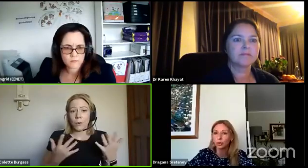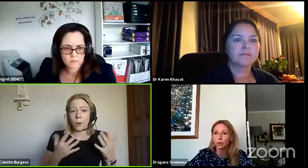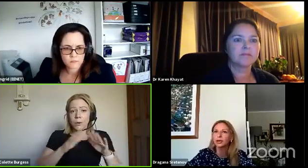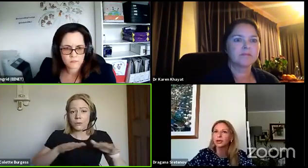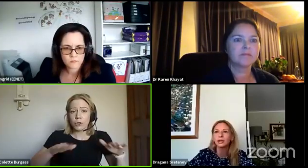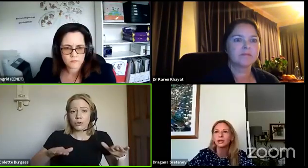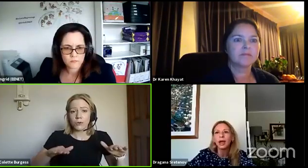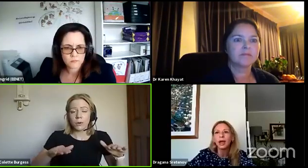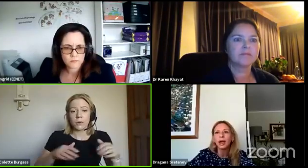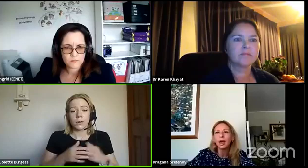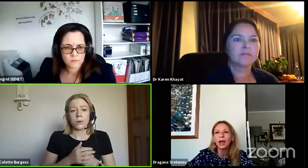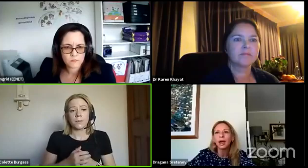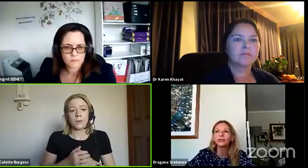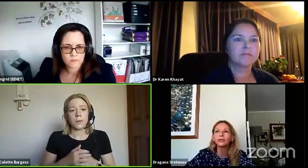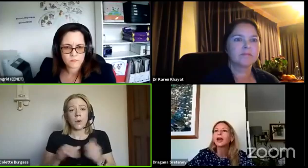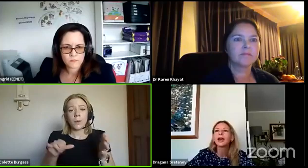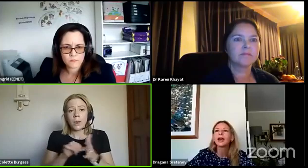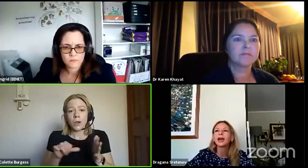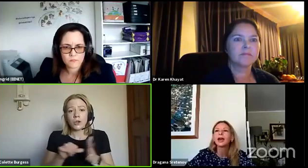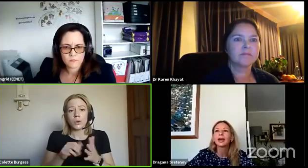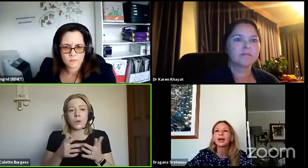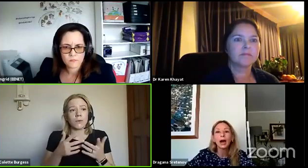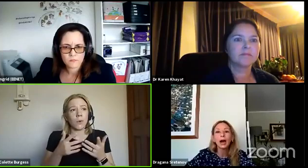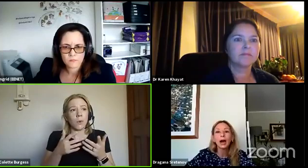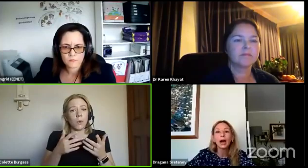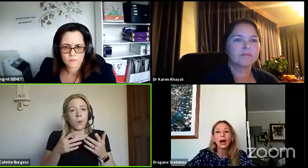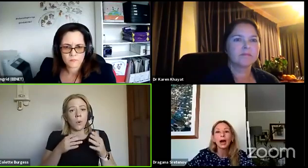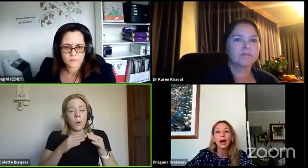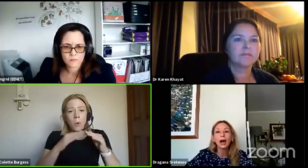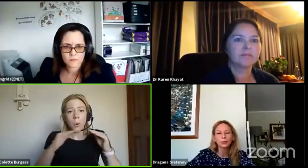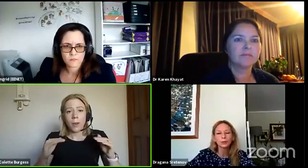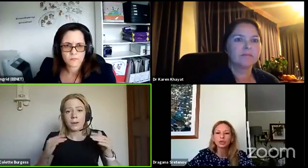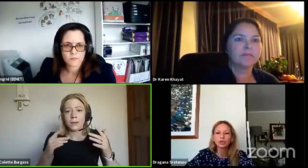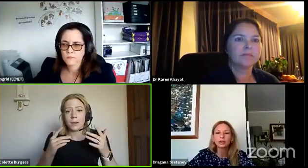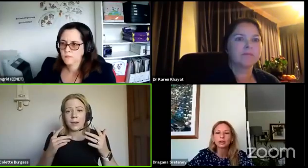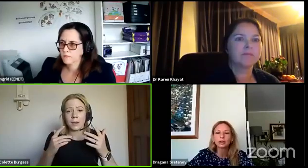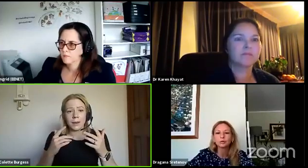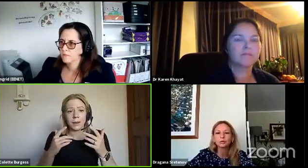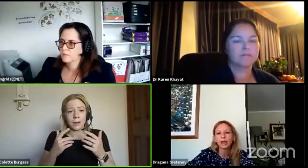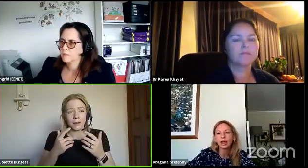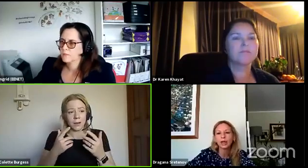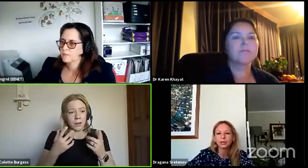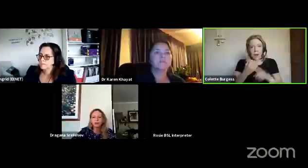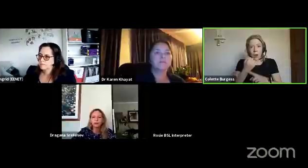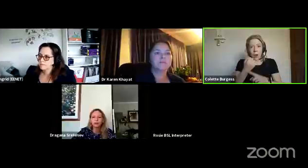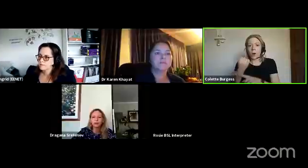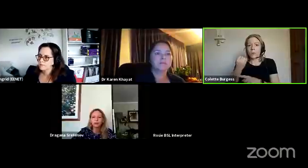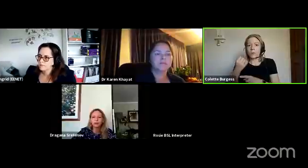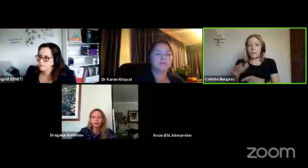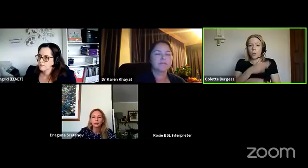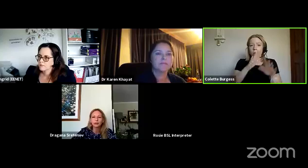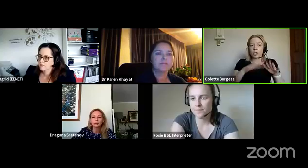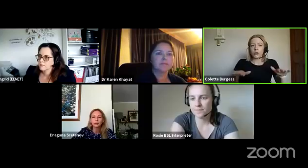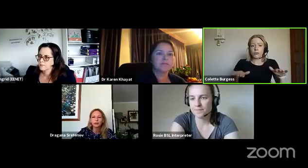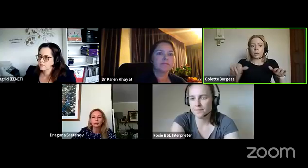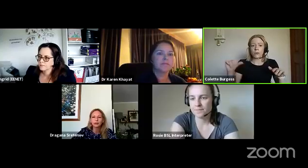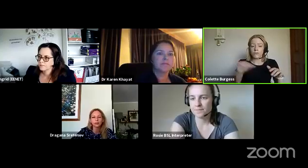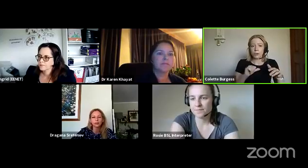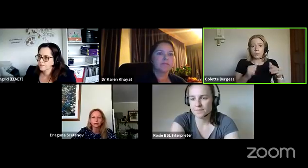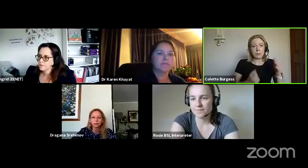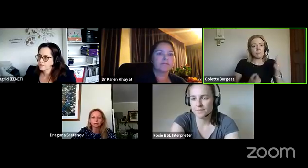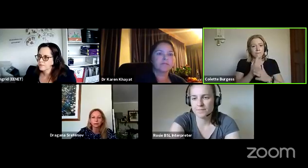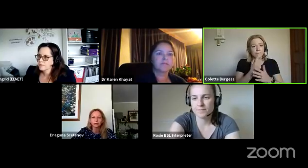of quality, equity, and outcomes for all children should be actually the key concern of the governments in